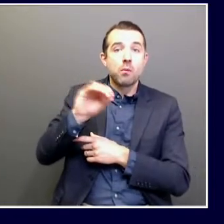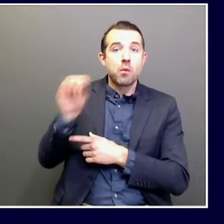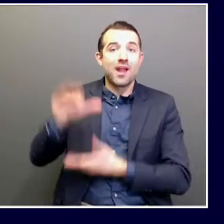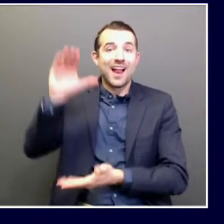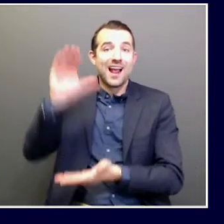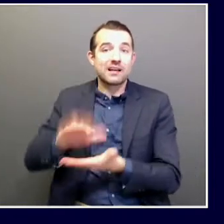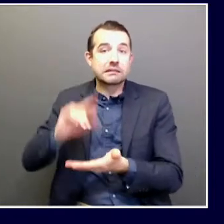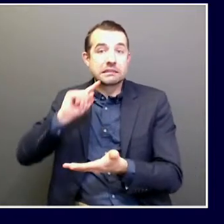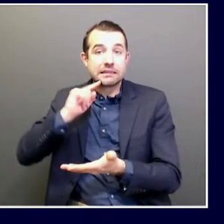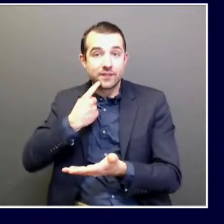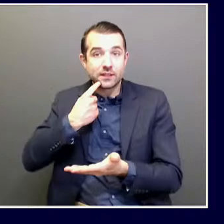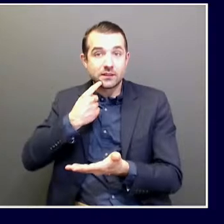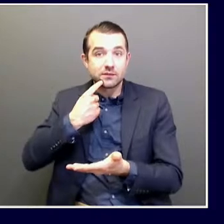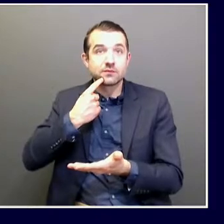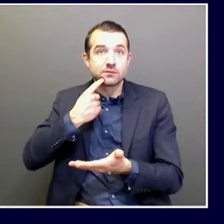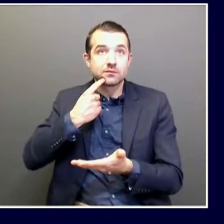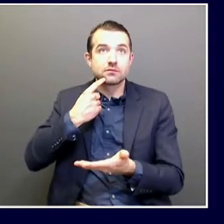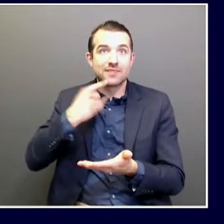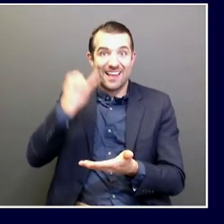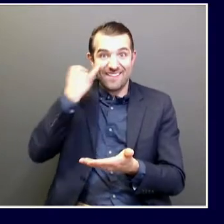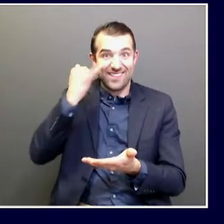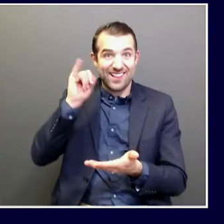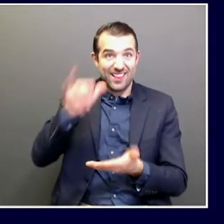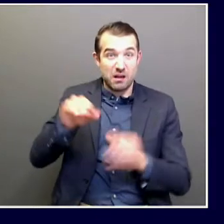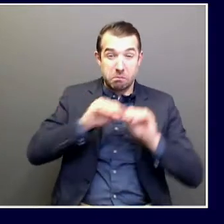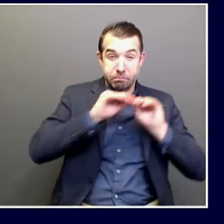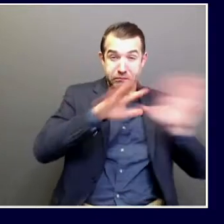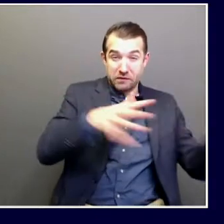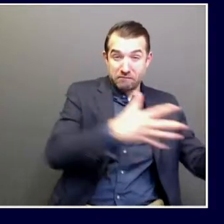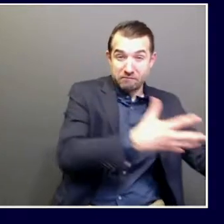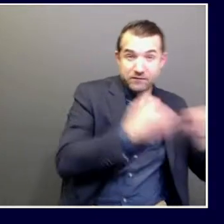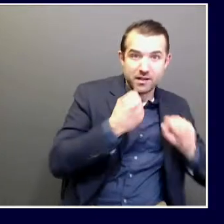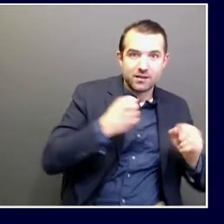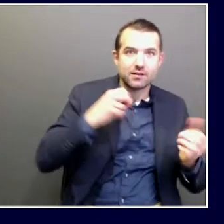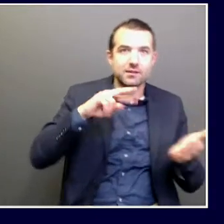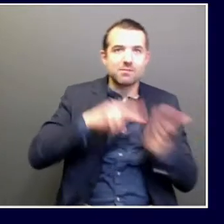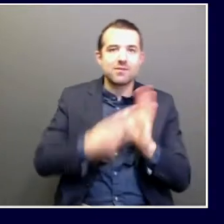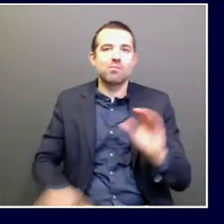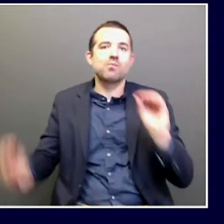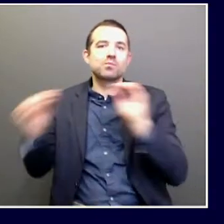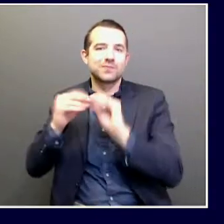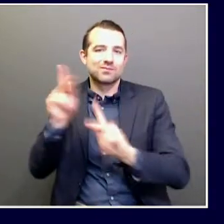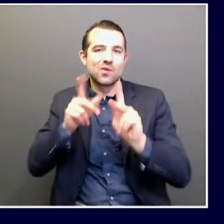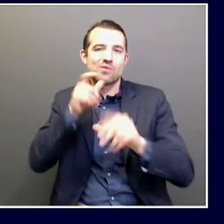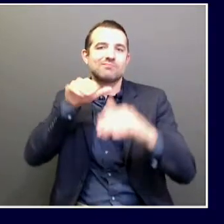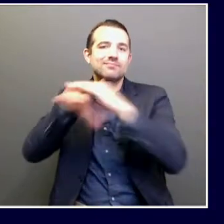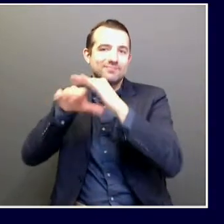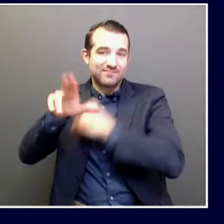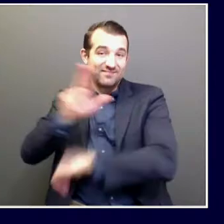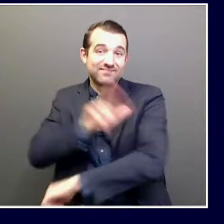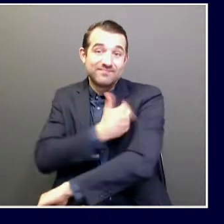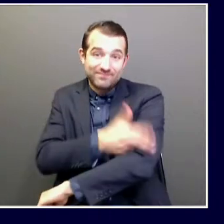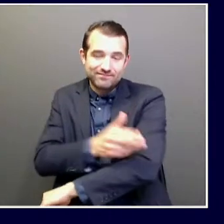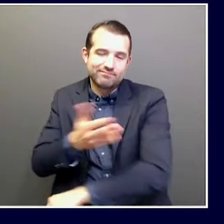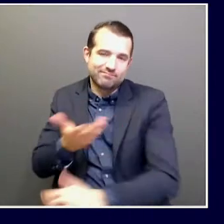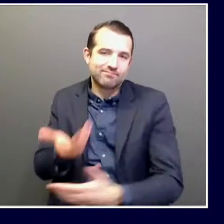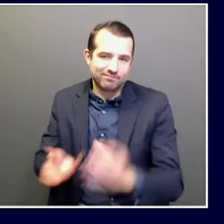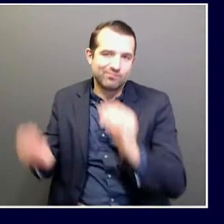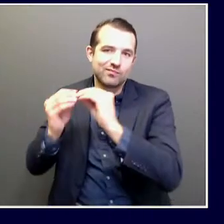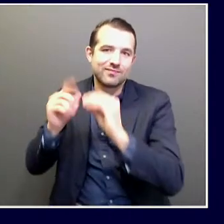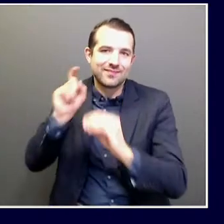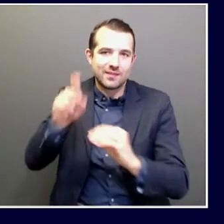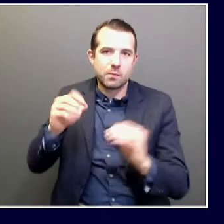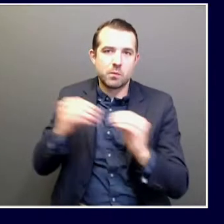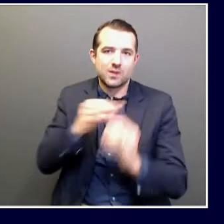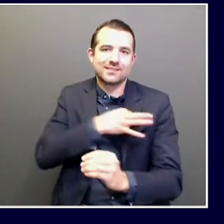spreads 1.5 or 2 times as easily, even a fewer number of patients who might get affected on an